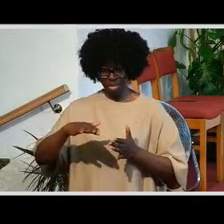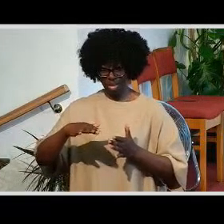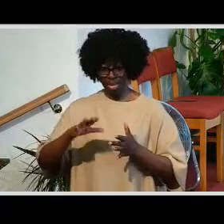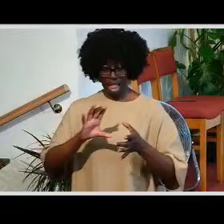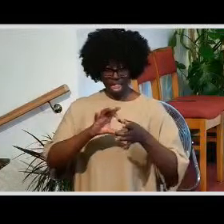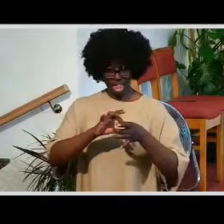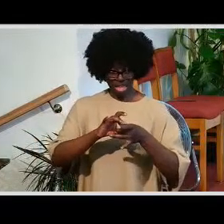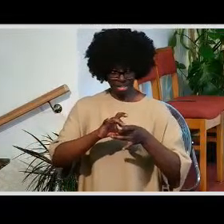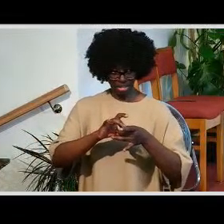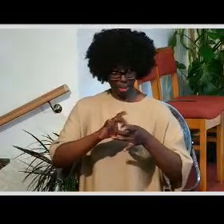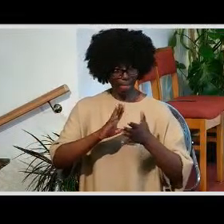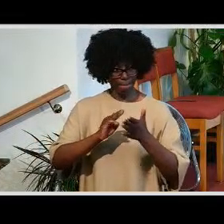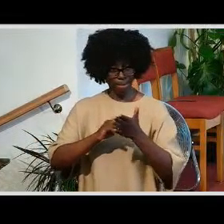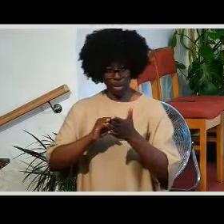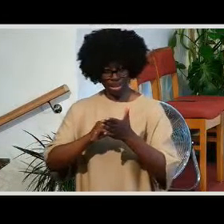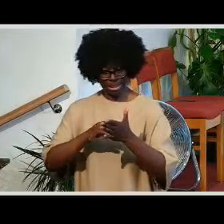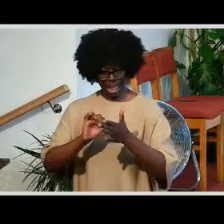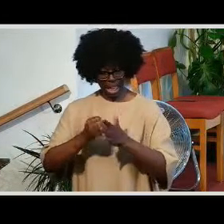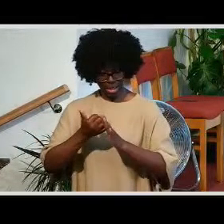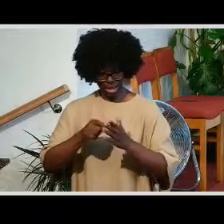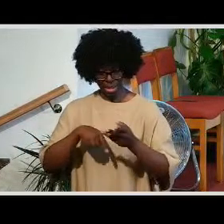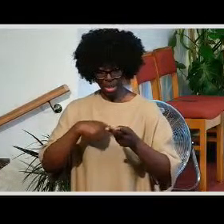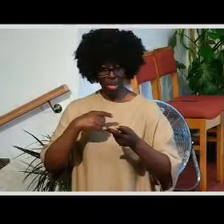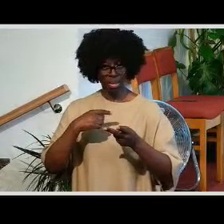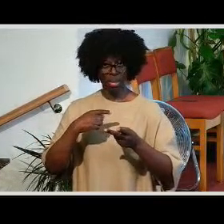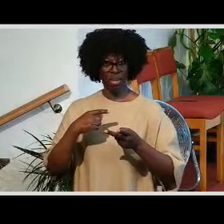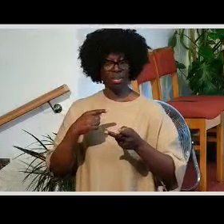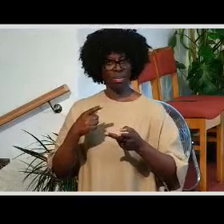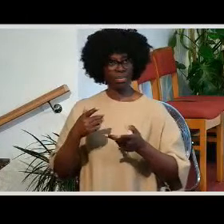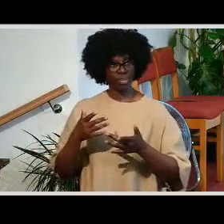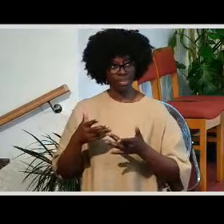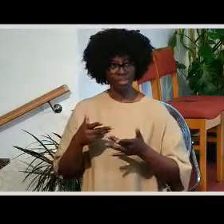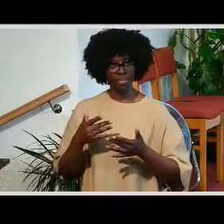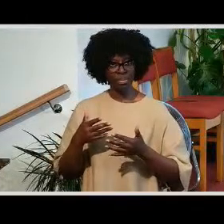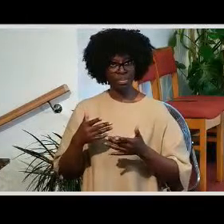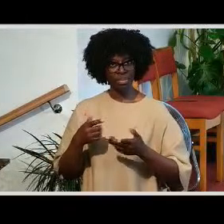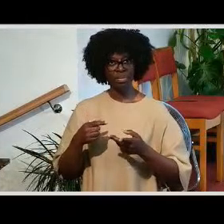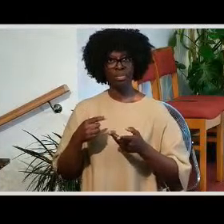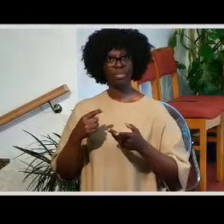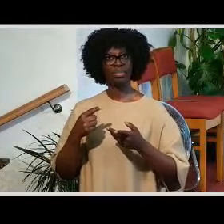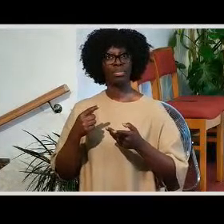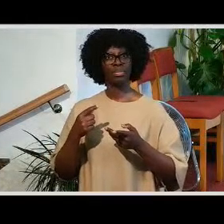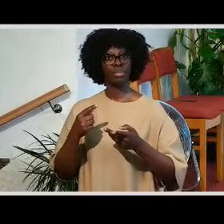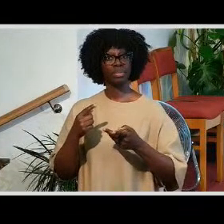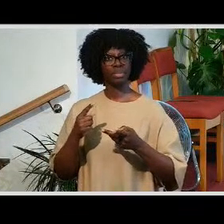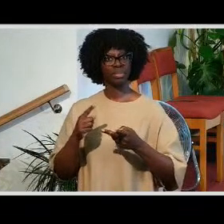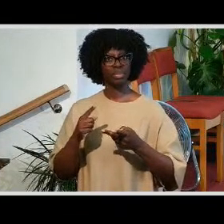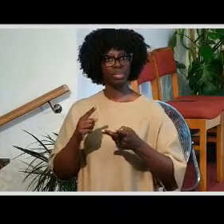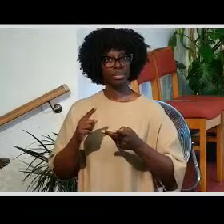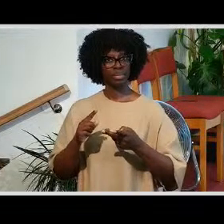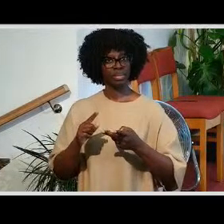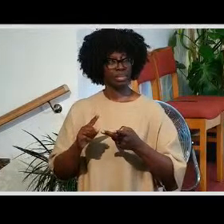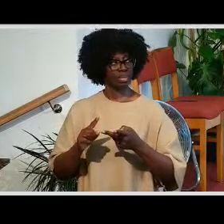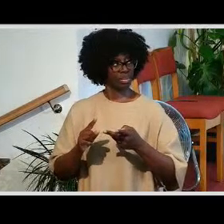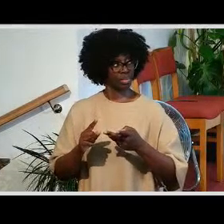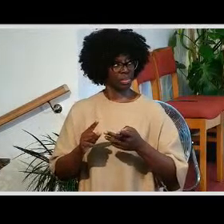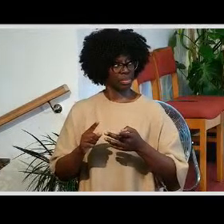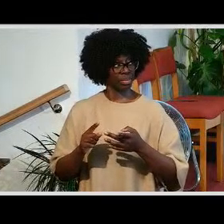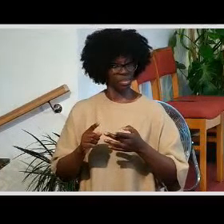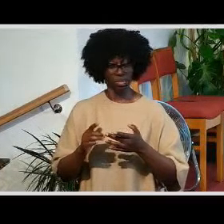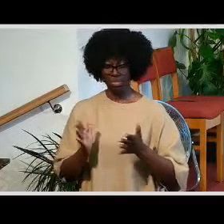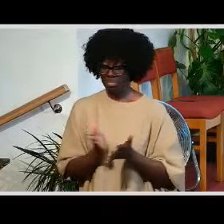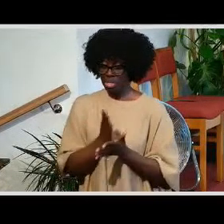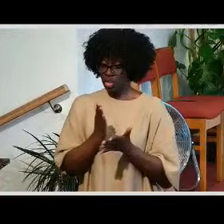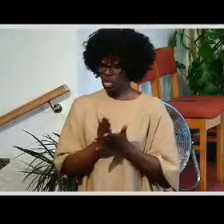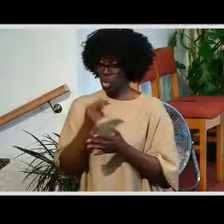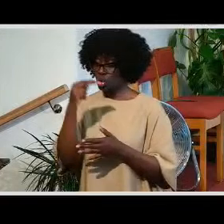skills, the ability to do things. Design activities for their level, and they tend